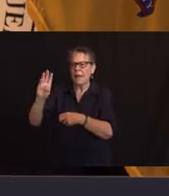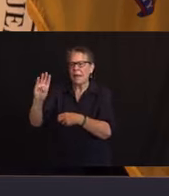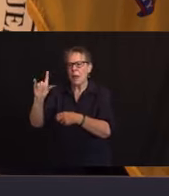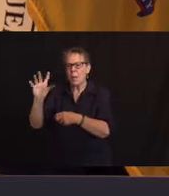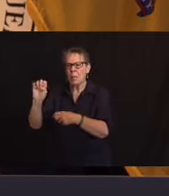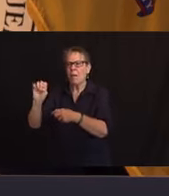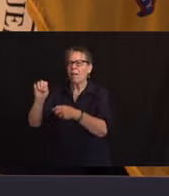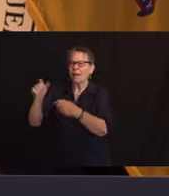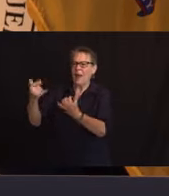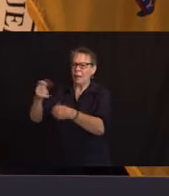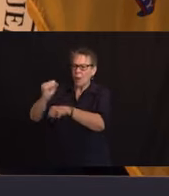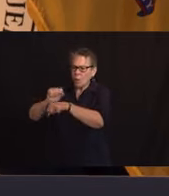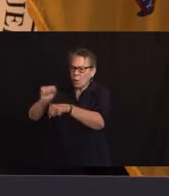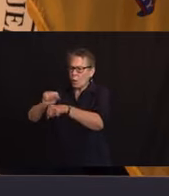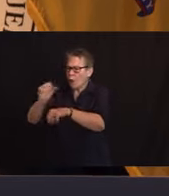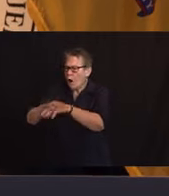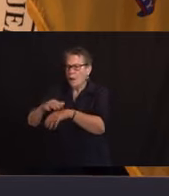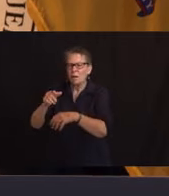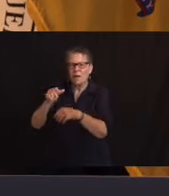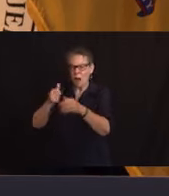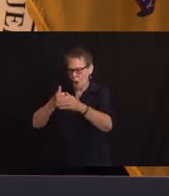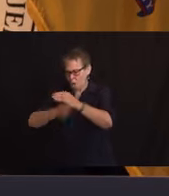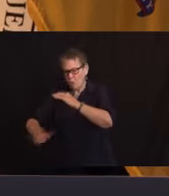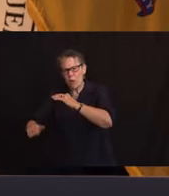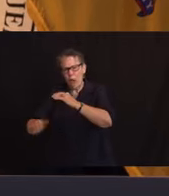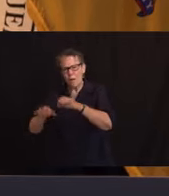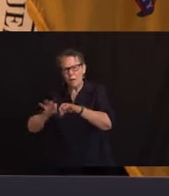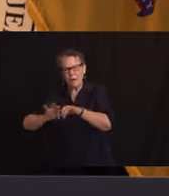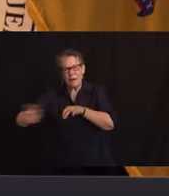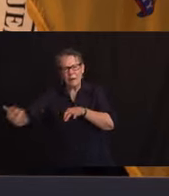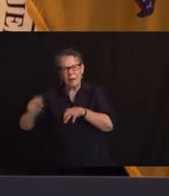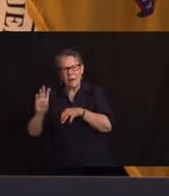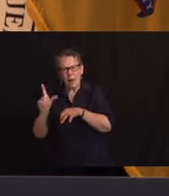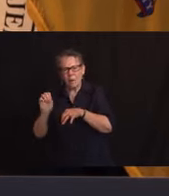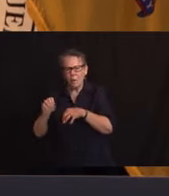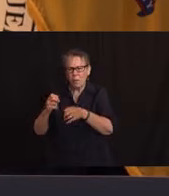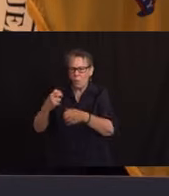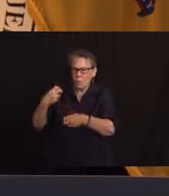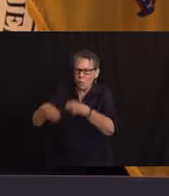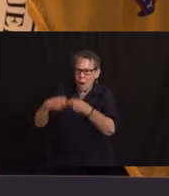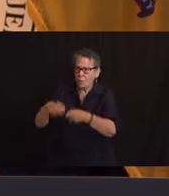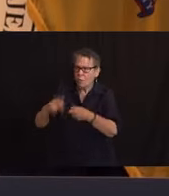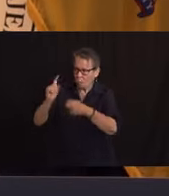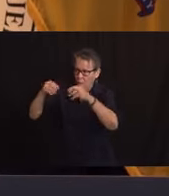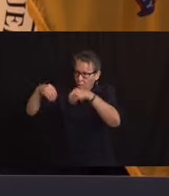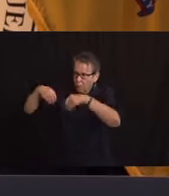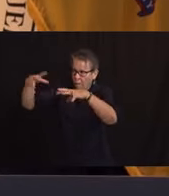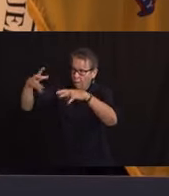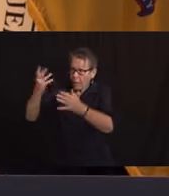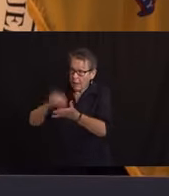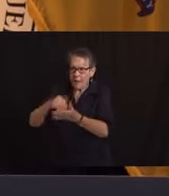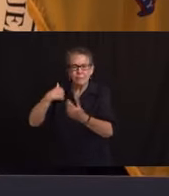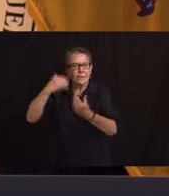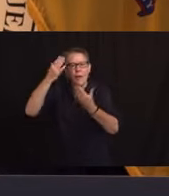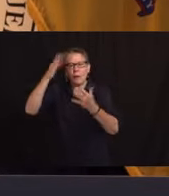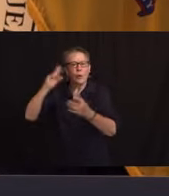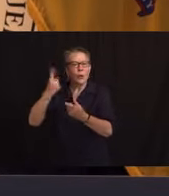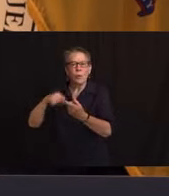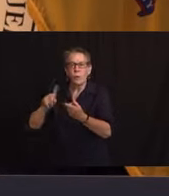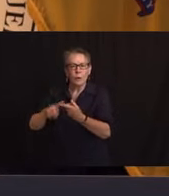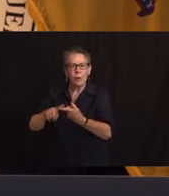underground, and I don't have a specific answer in terms of when that comes back up, but they are on it, and we need them to be on